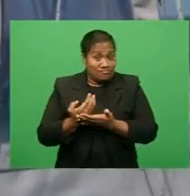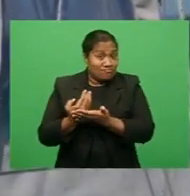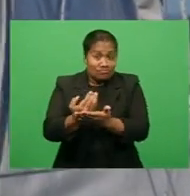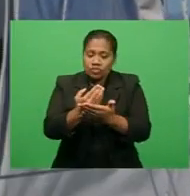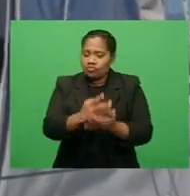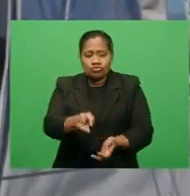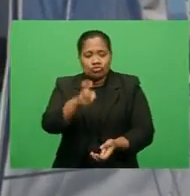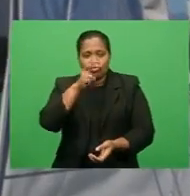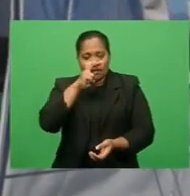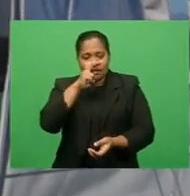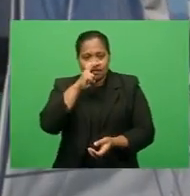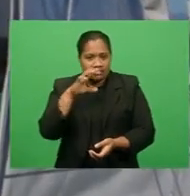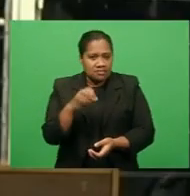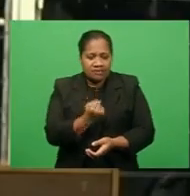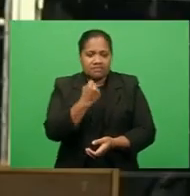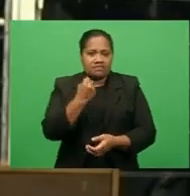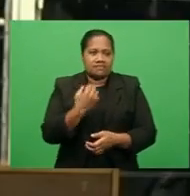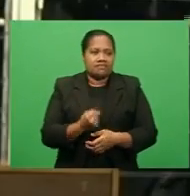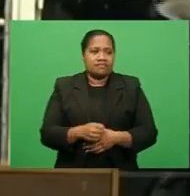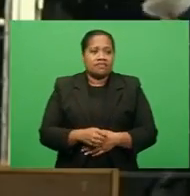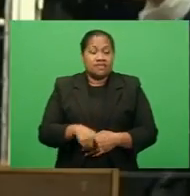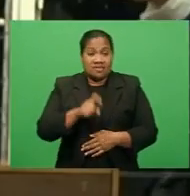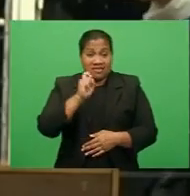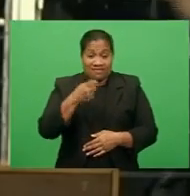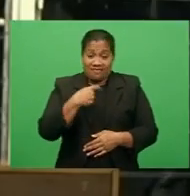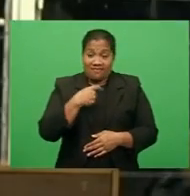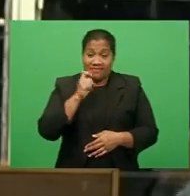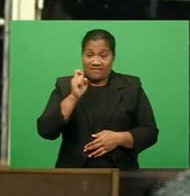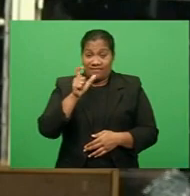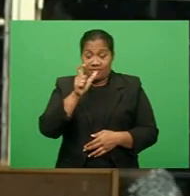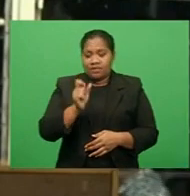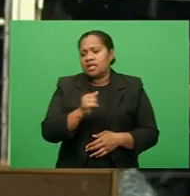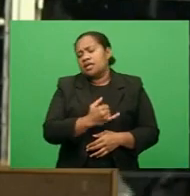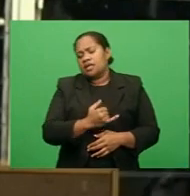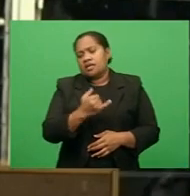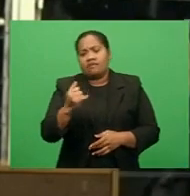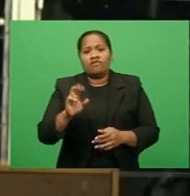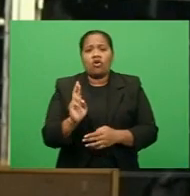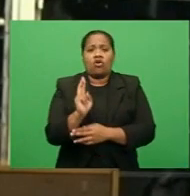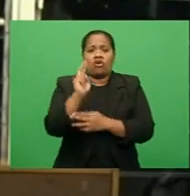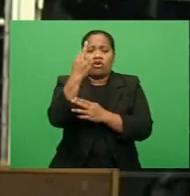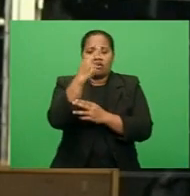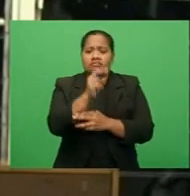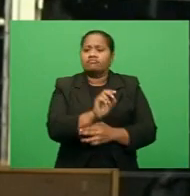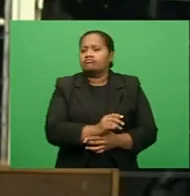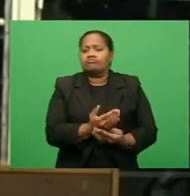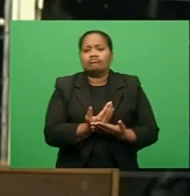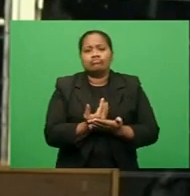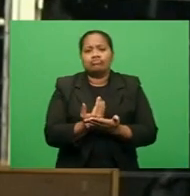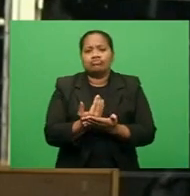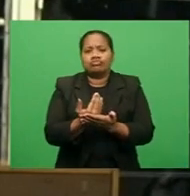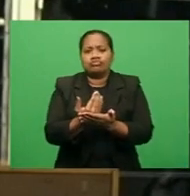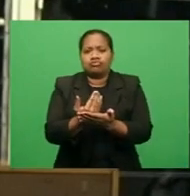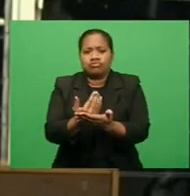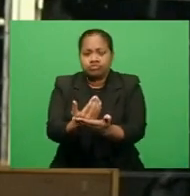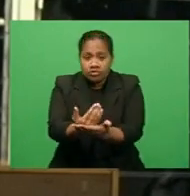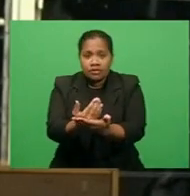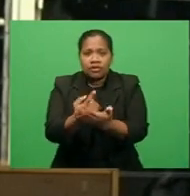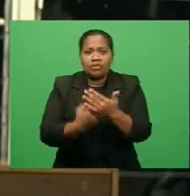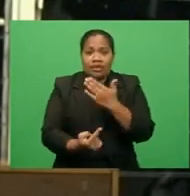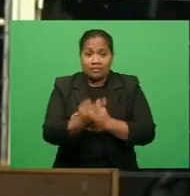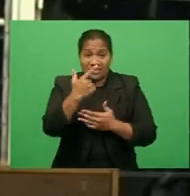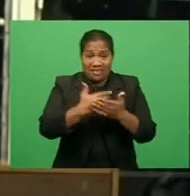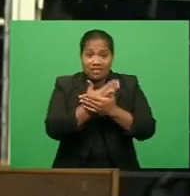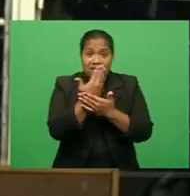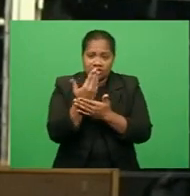assuming if I leave Auckland Harbour, and it takes me 7 days to get to Denrau and nobody gets on and gets off, that 7 days serves as